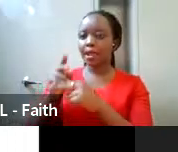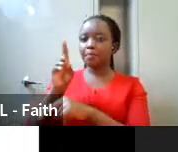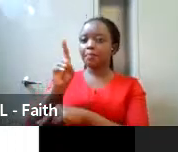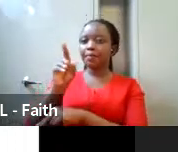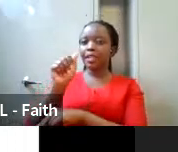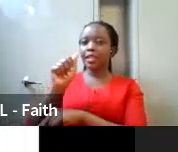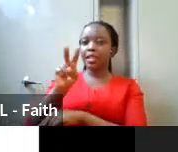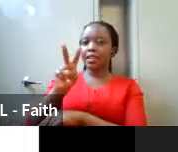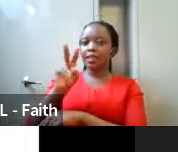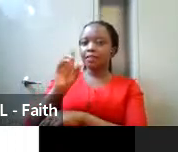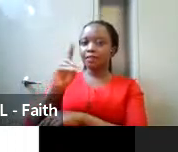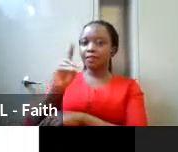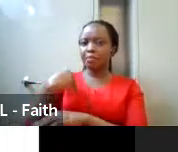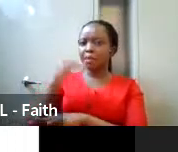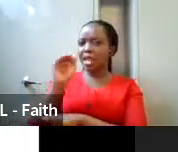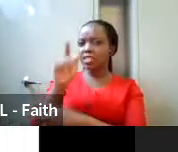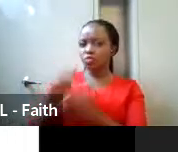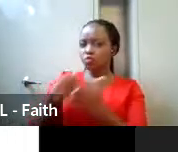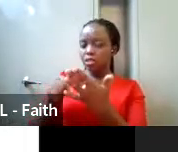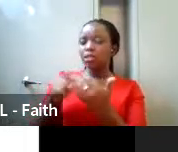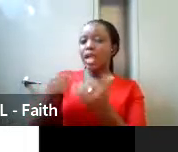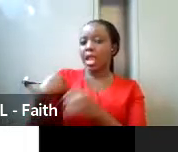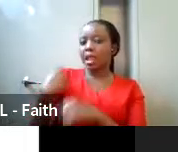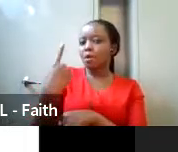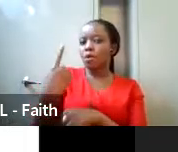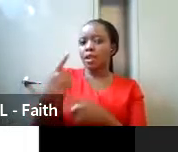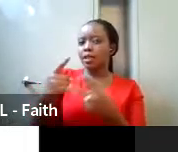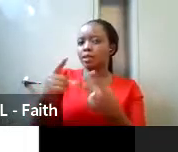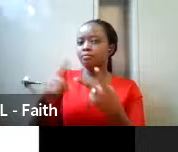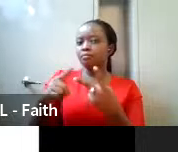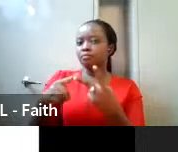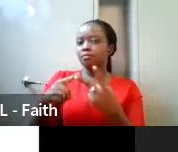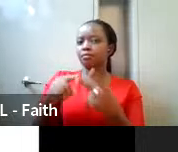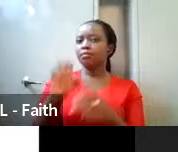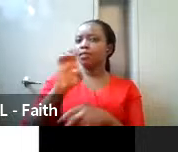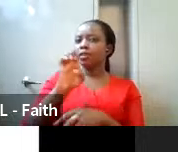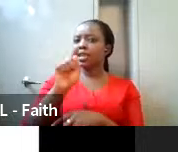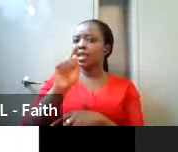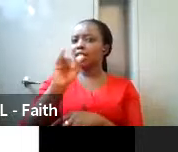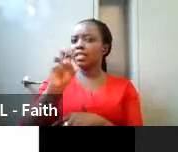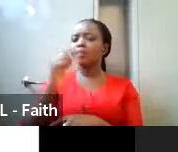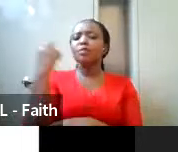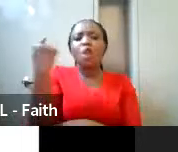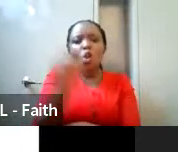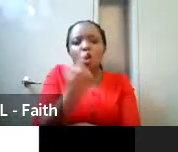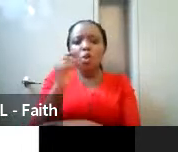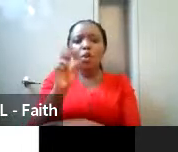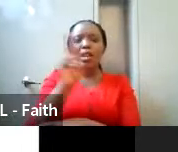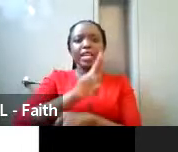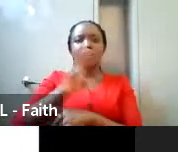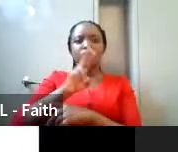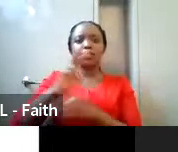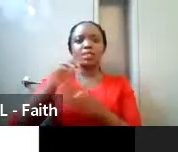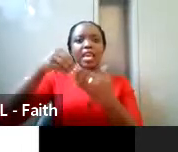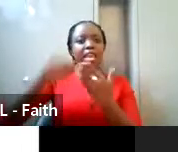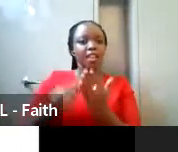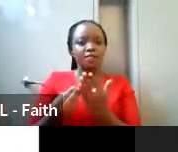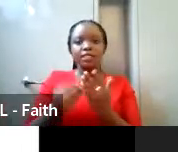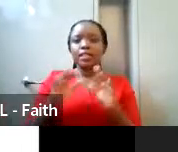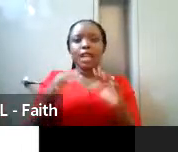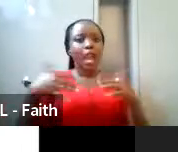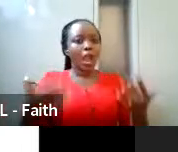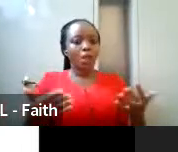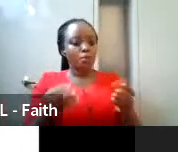Yeah, what I'm asking is that number one is eTIMS only used for invoicing. How about the supplier invoices? How do we treat